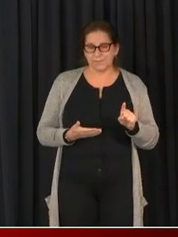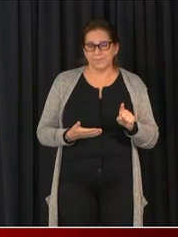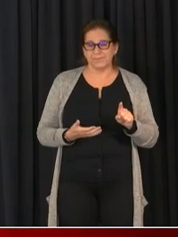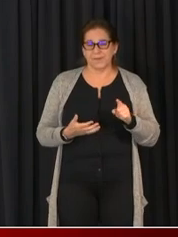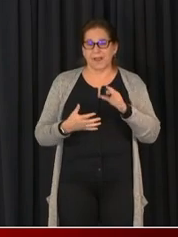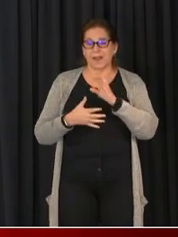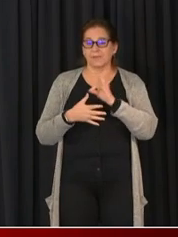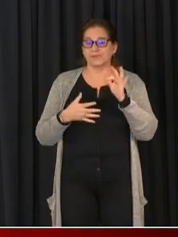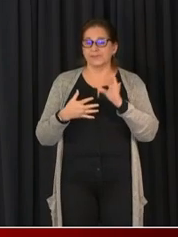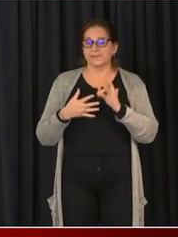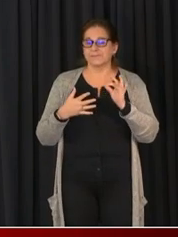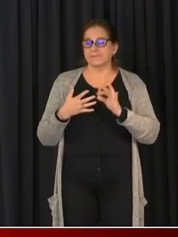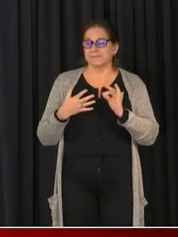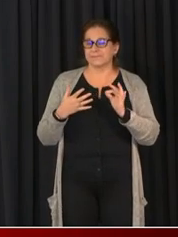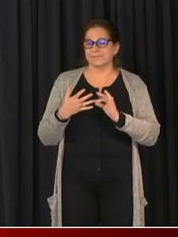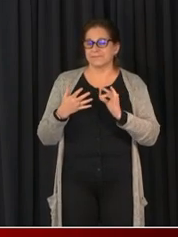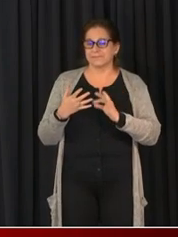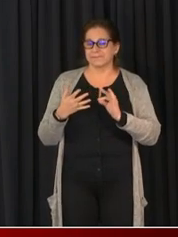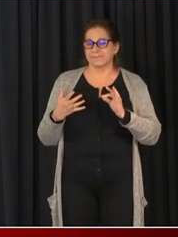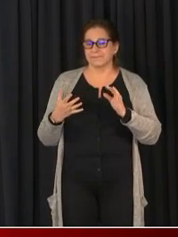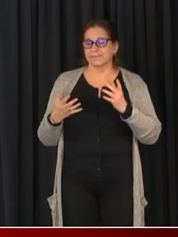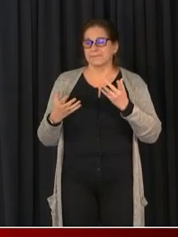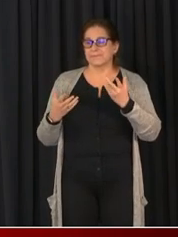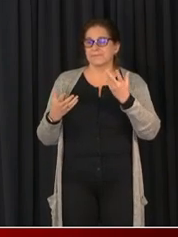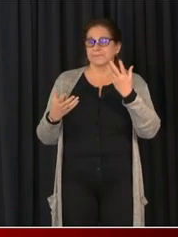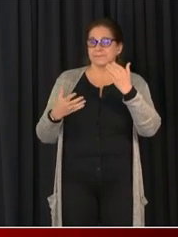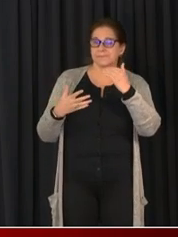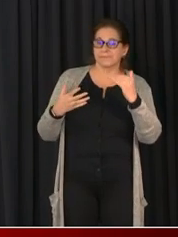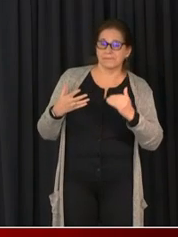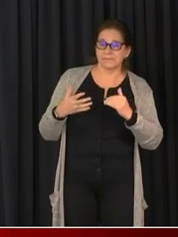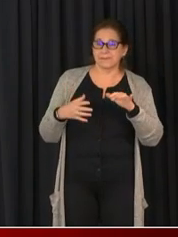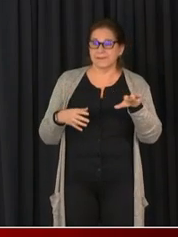option for an at-home COVID-19 test kit.